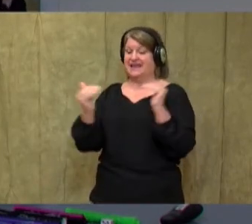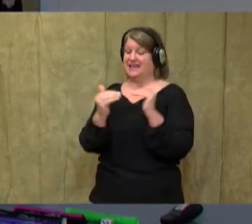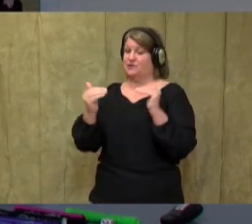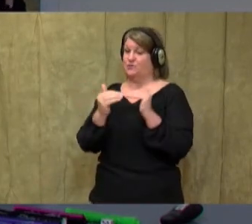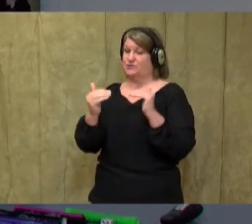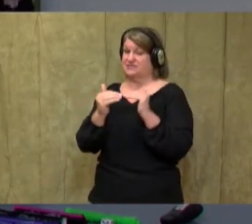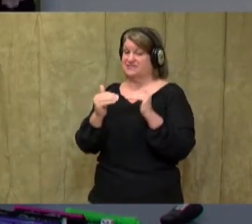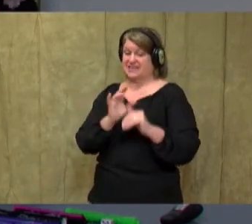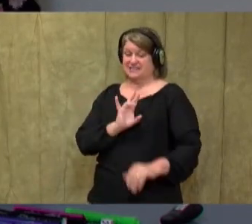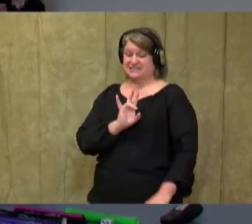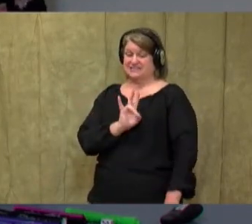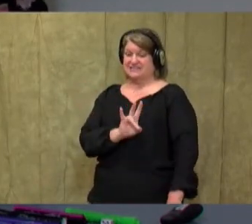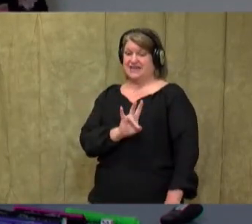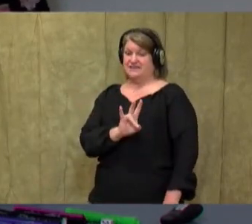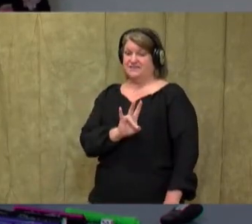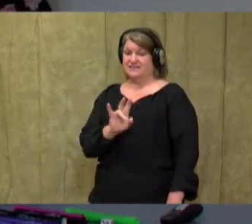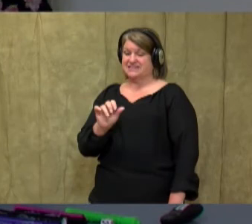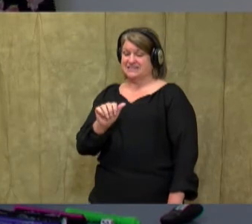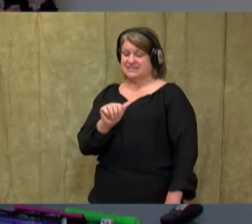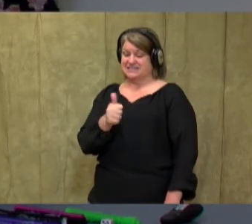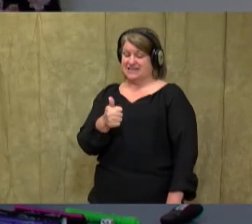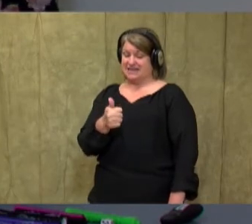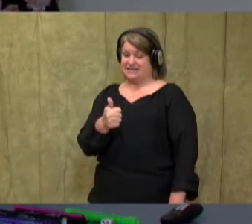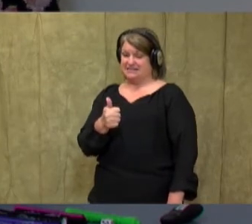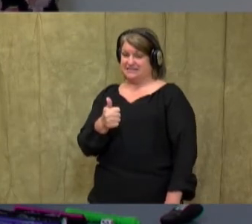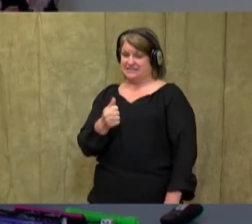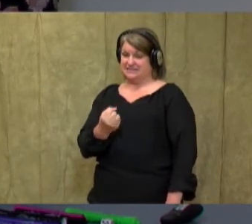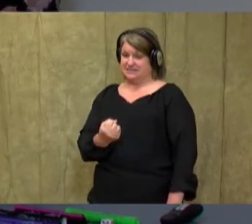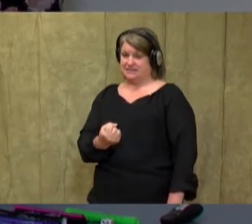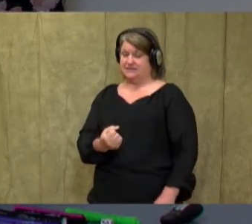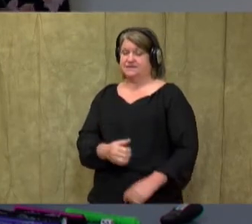equals 7 tens.